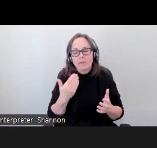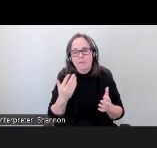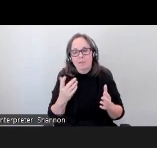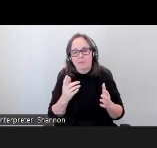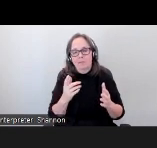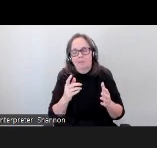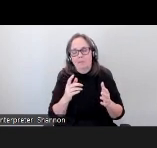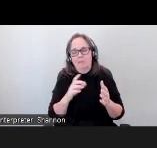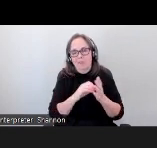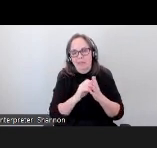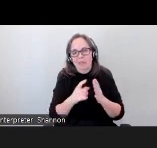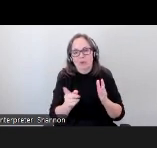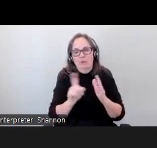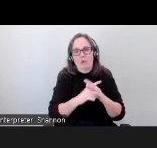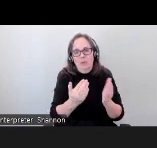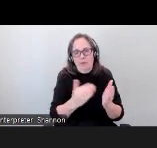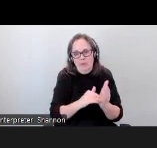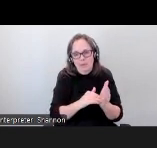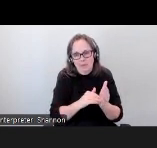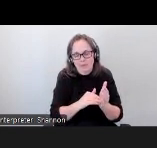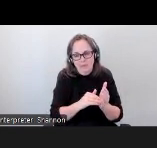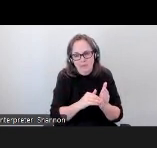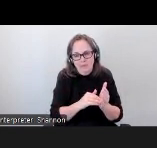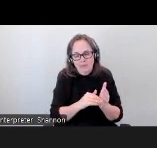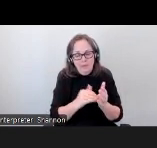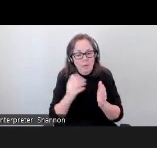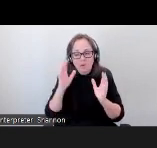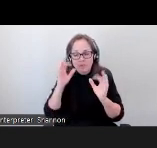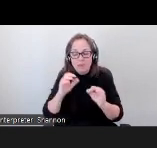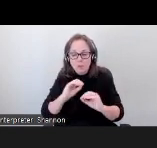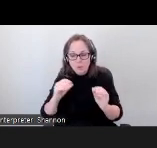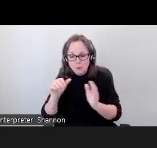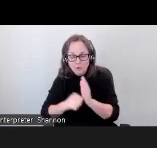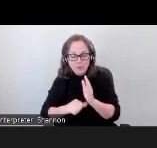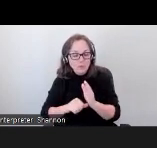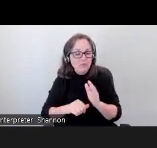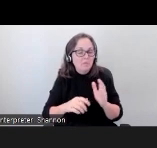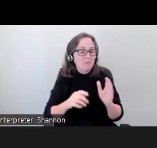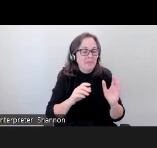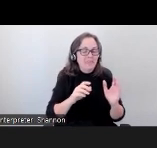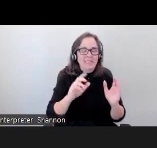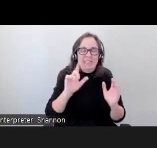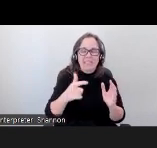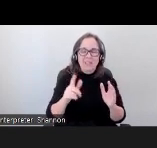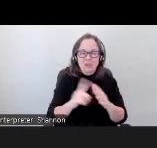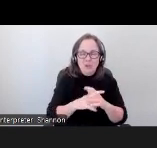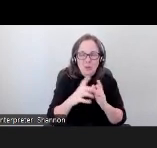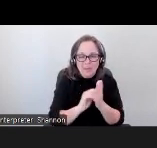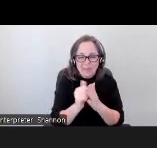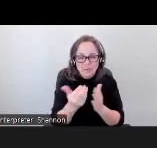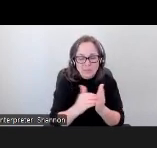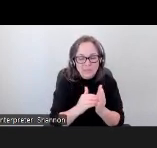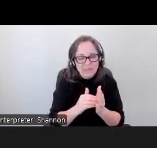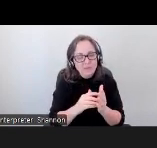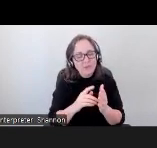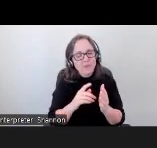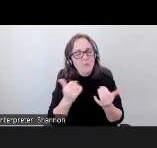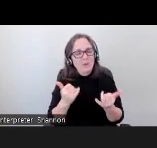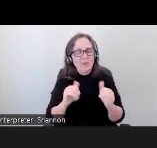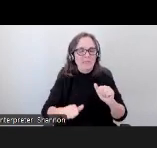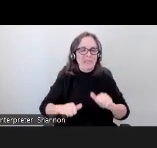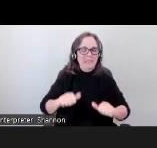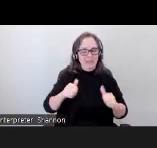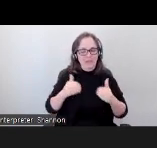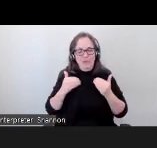disease progression if you avoid surgery. So it's a fine balance of, do we do a surgery